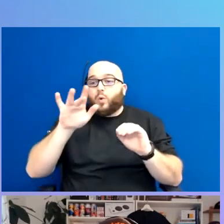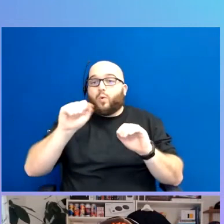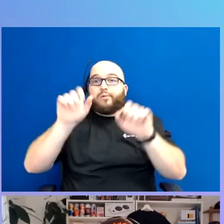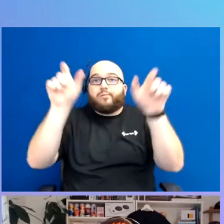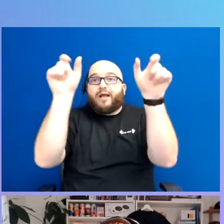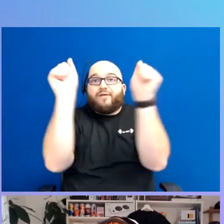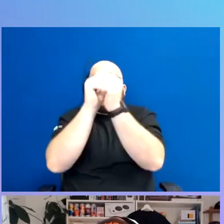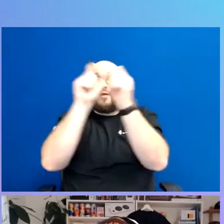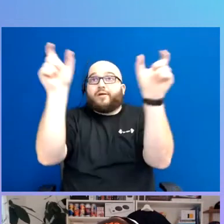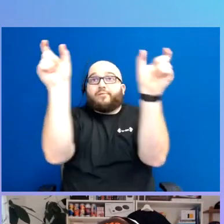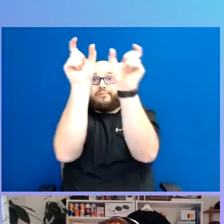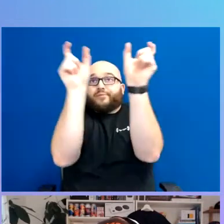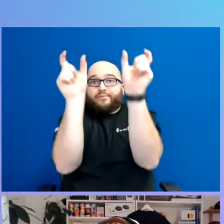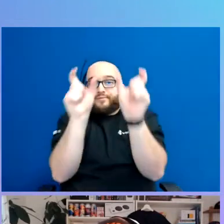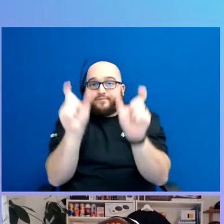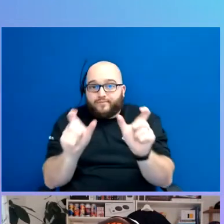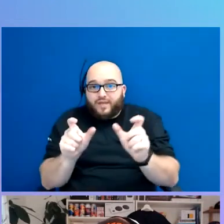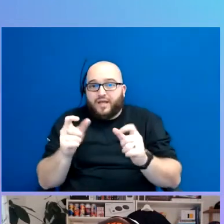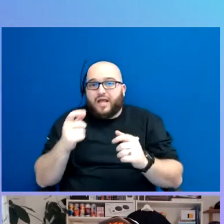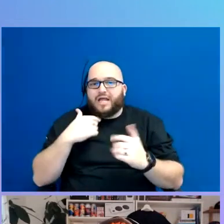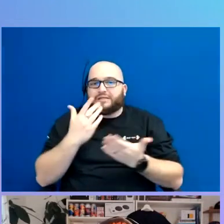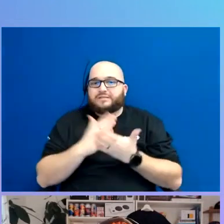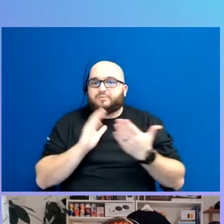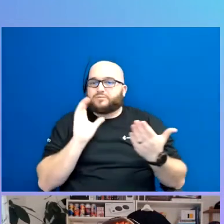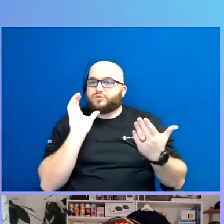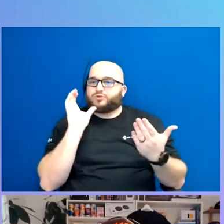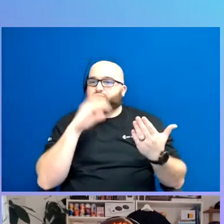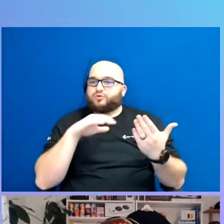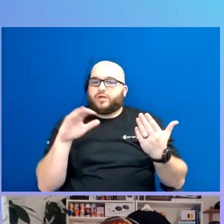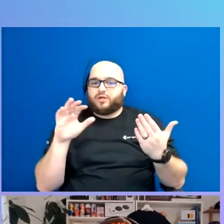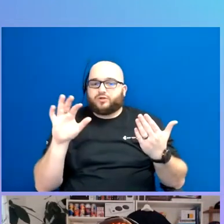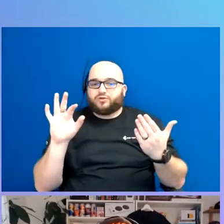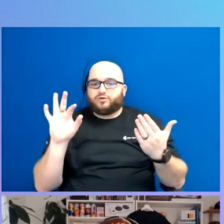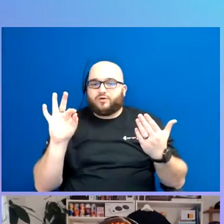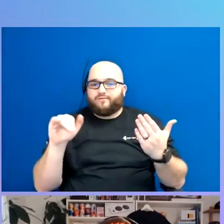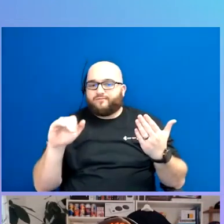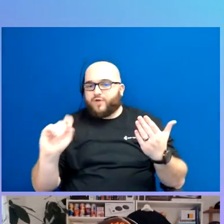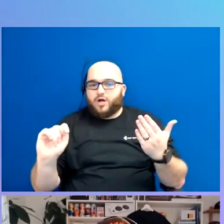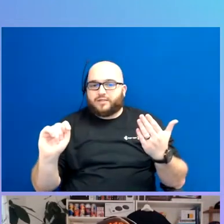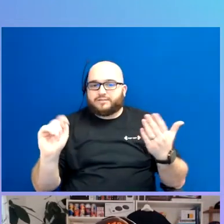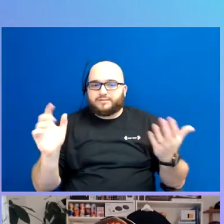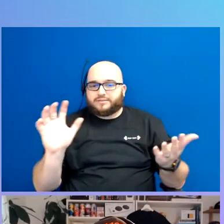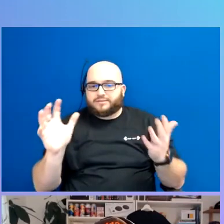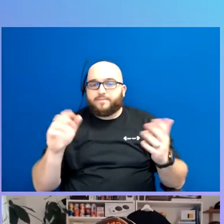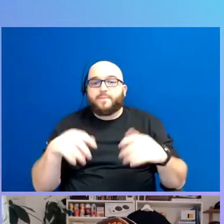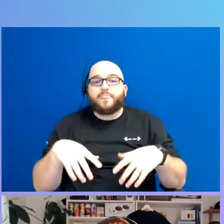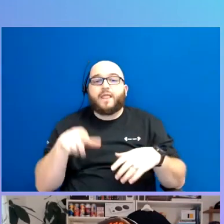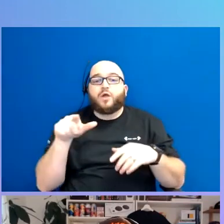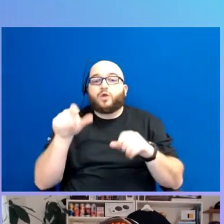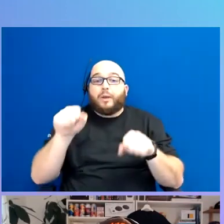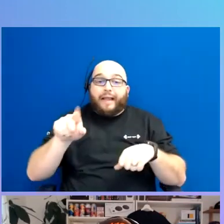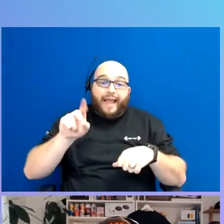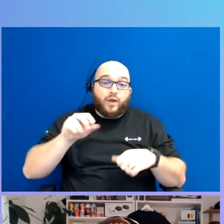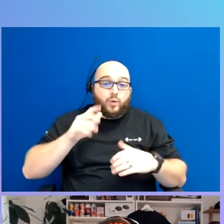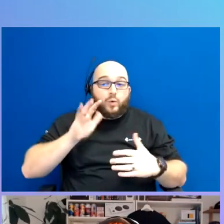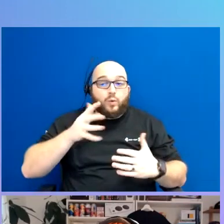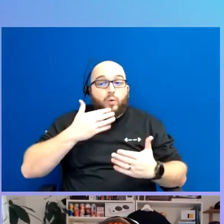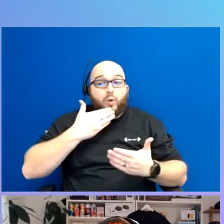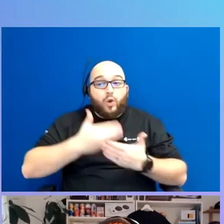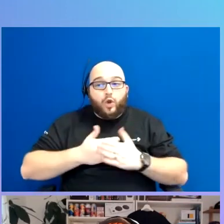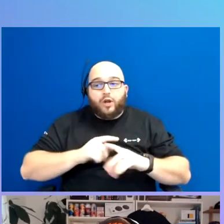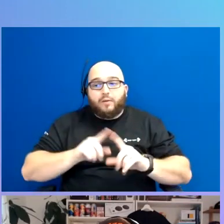are some strange fonts, which makes it very hard to read. So you can do good, but